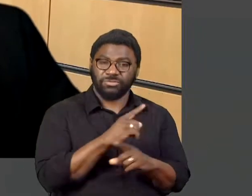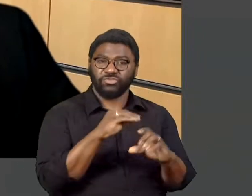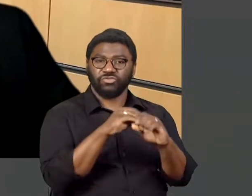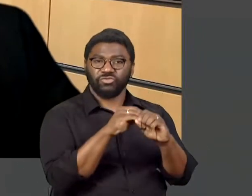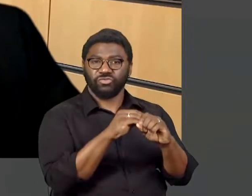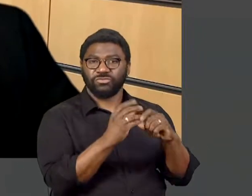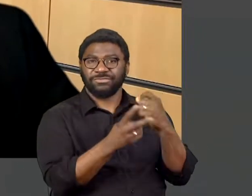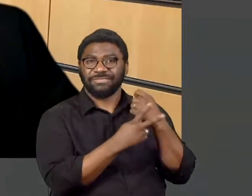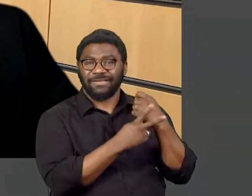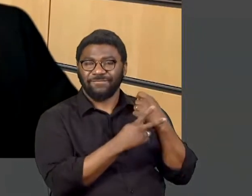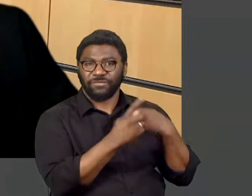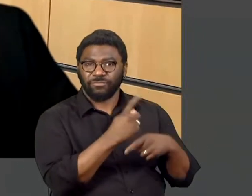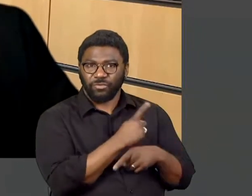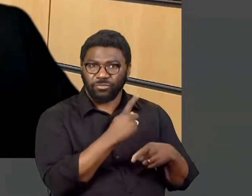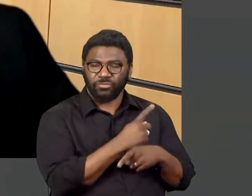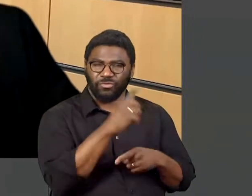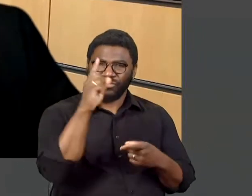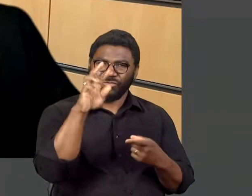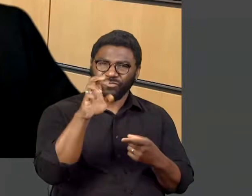is reduced even more.